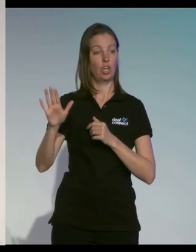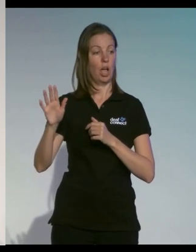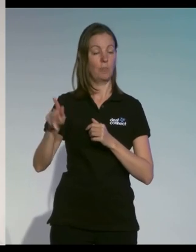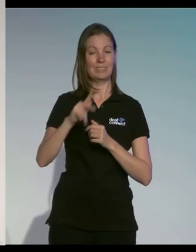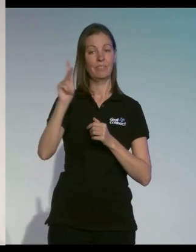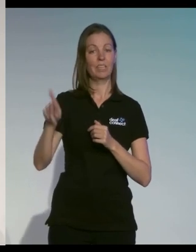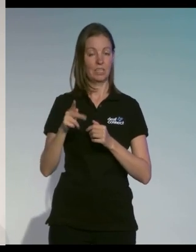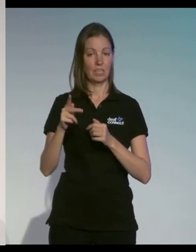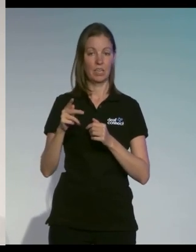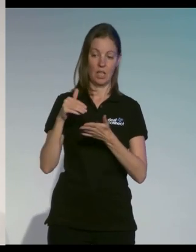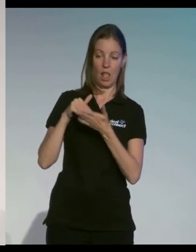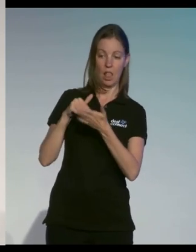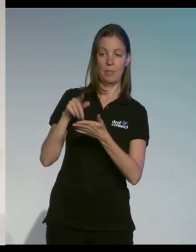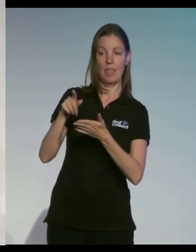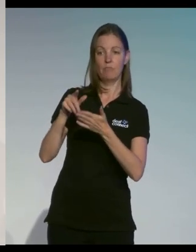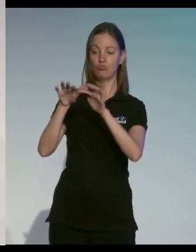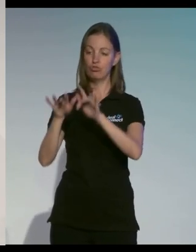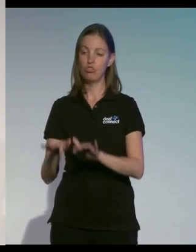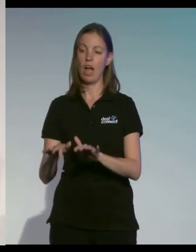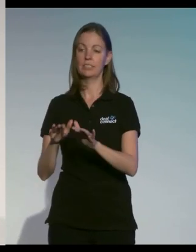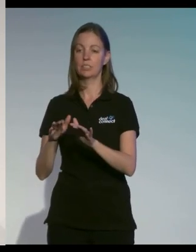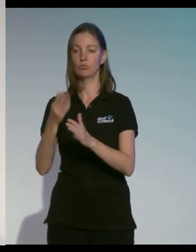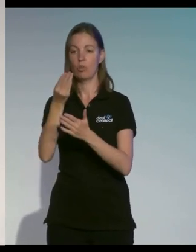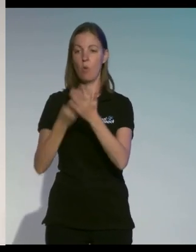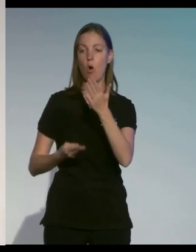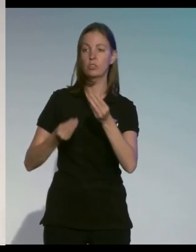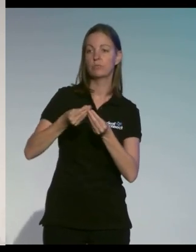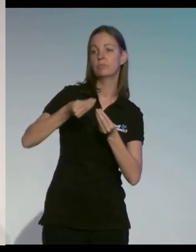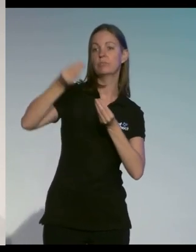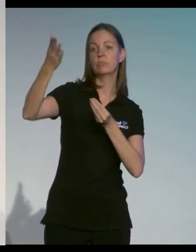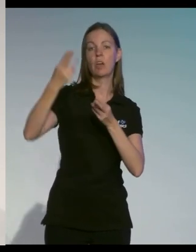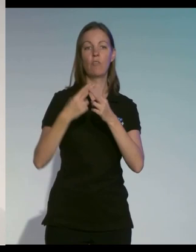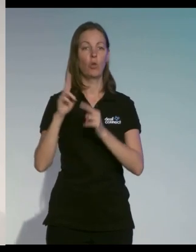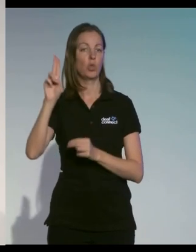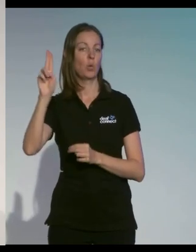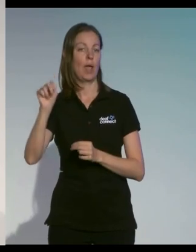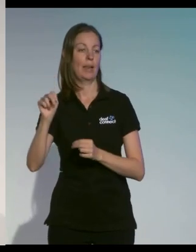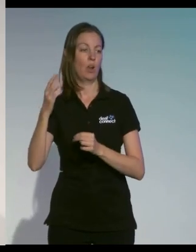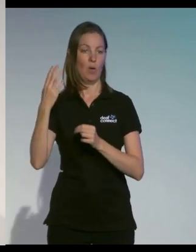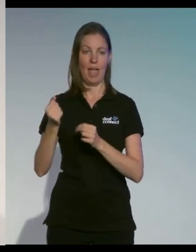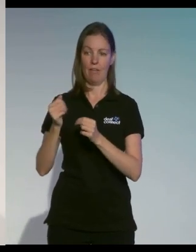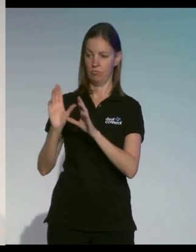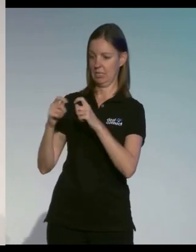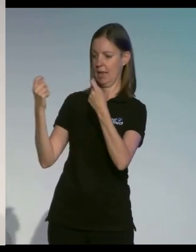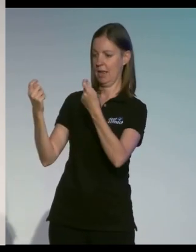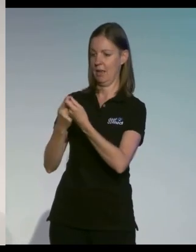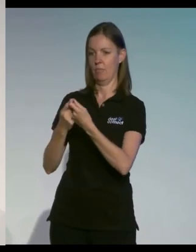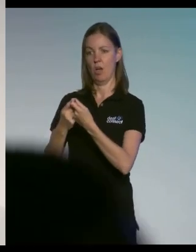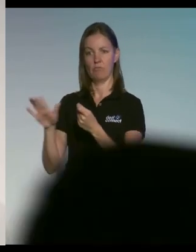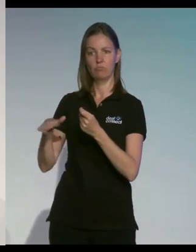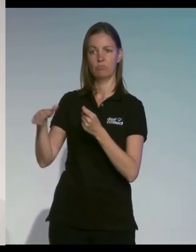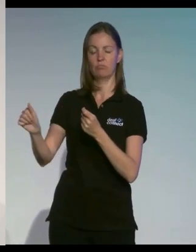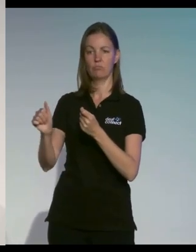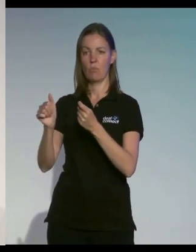write briefs to the UN. We've got a great team of experienced lawyers, and we are happy to